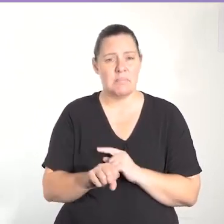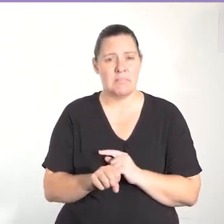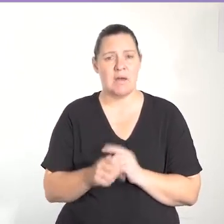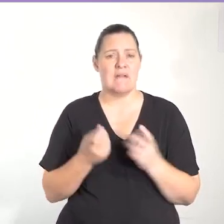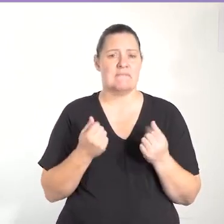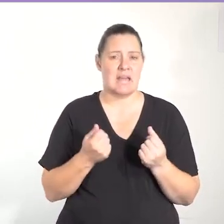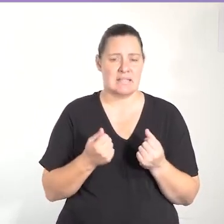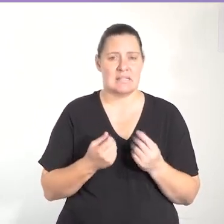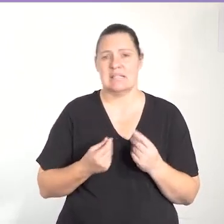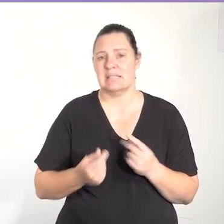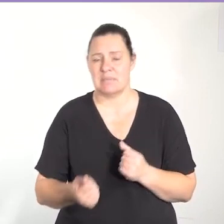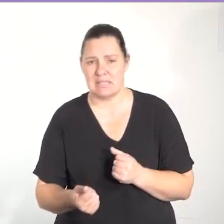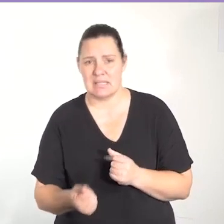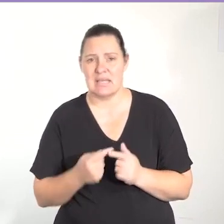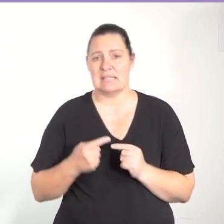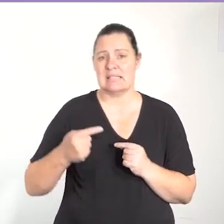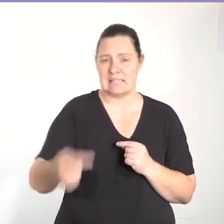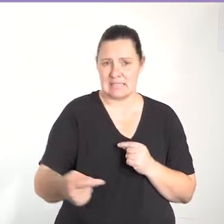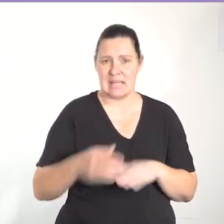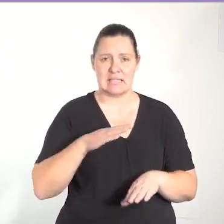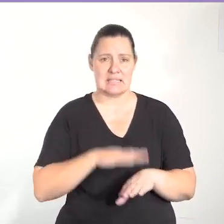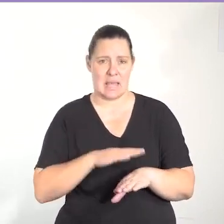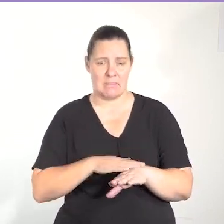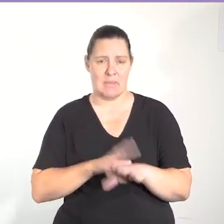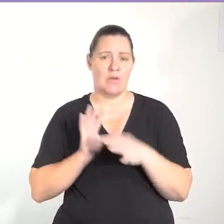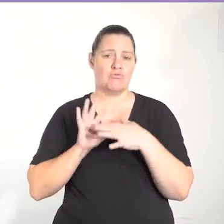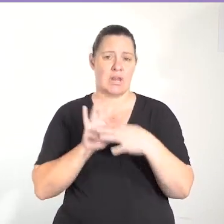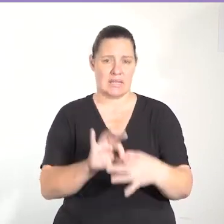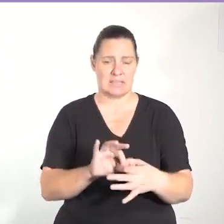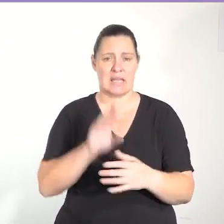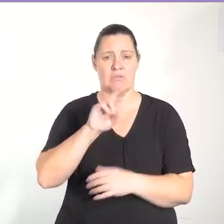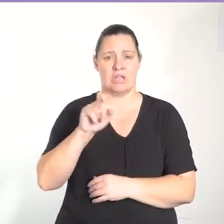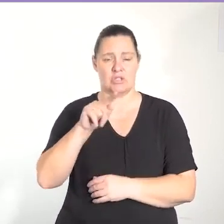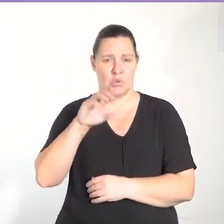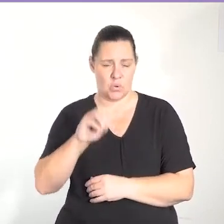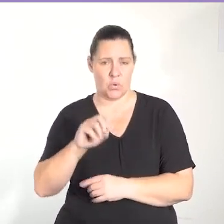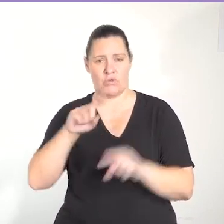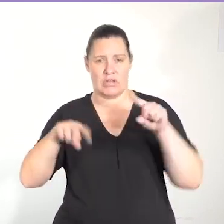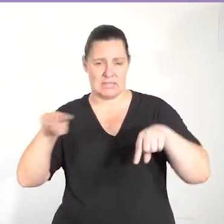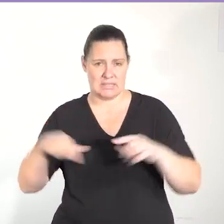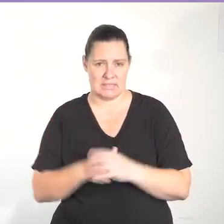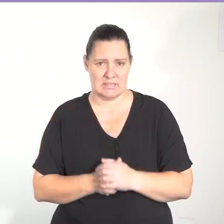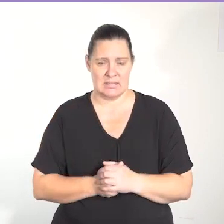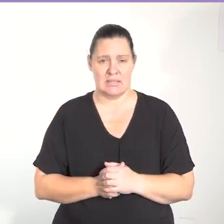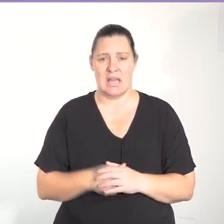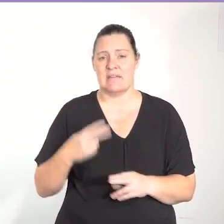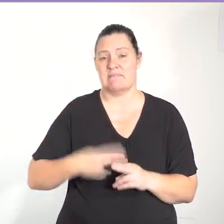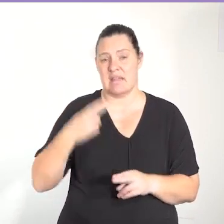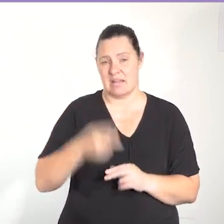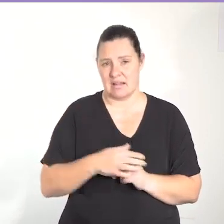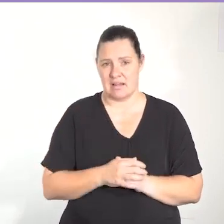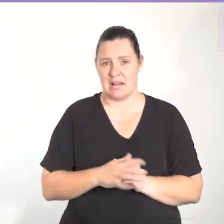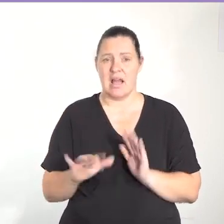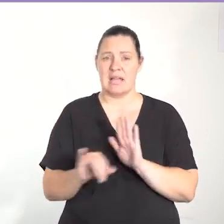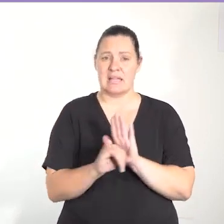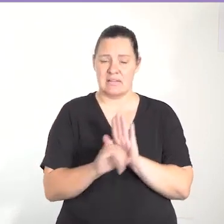Determine how finance, speed, distance, and time relate to ratio and rate. And